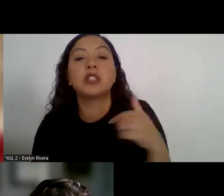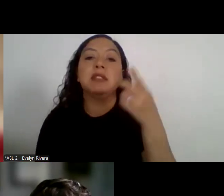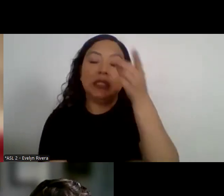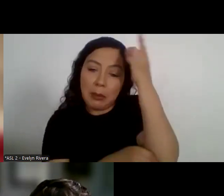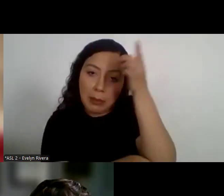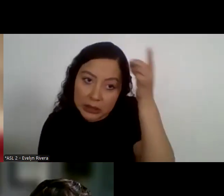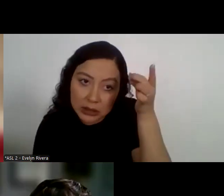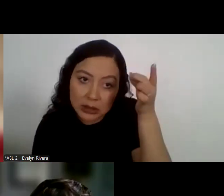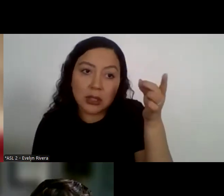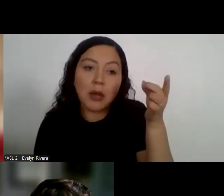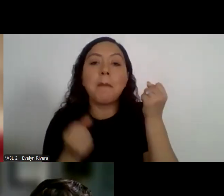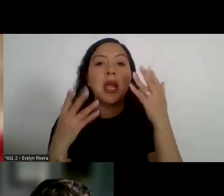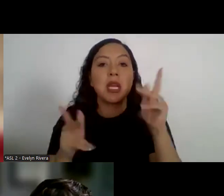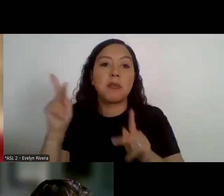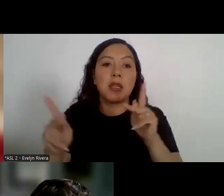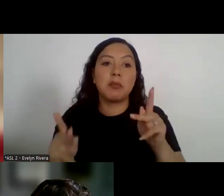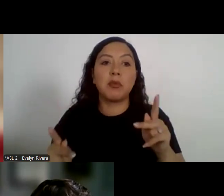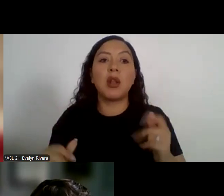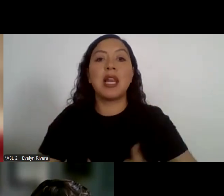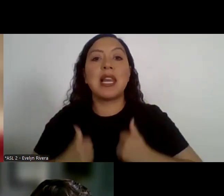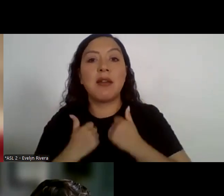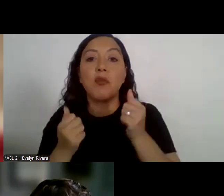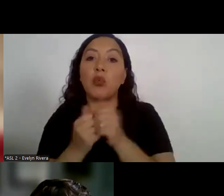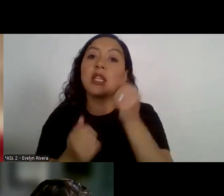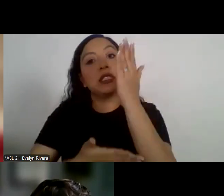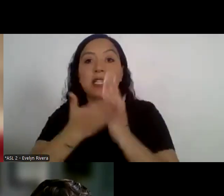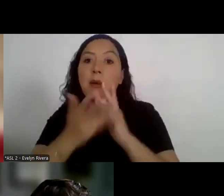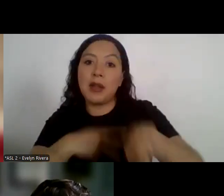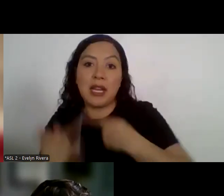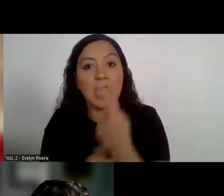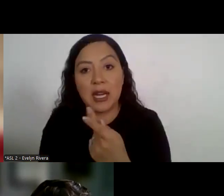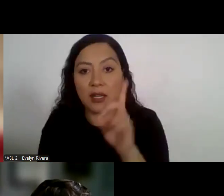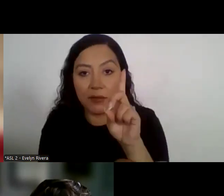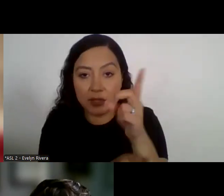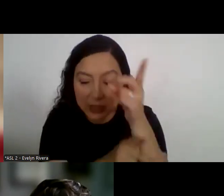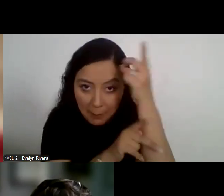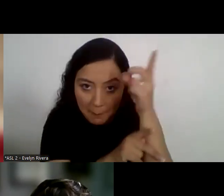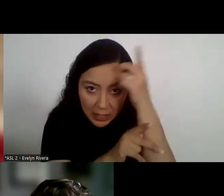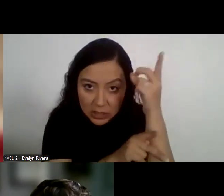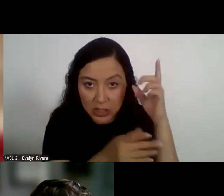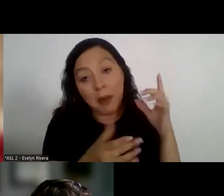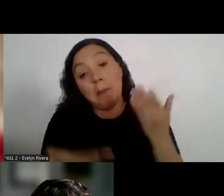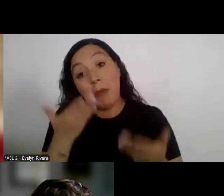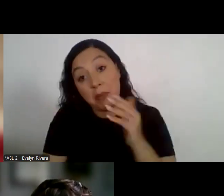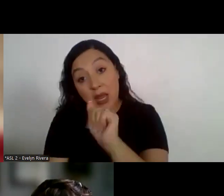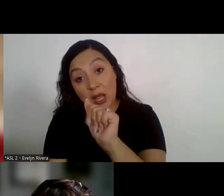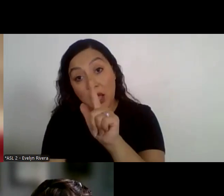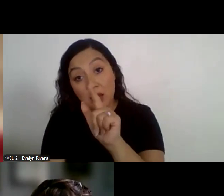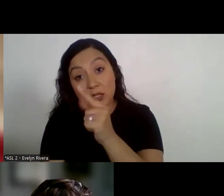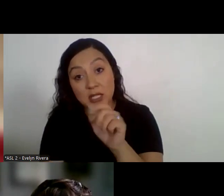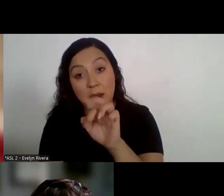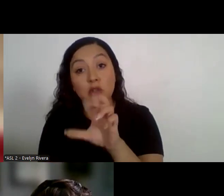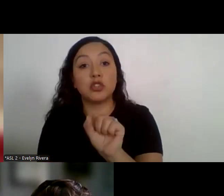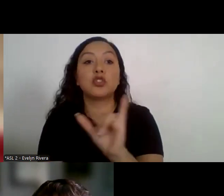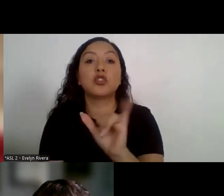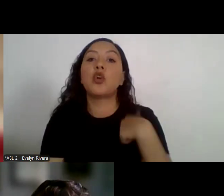lot of people may, be living with some kind of dementia or even Alzheimer's, but not have been able to get a diagnosis. And so we didn't want to exclude people for